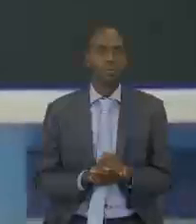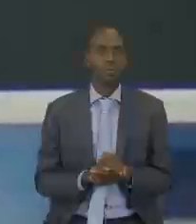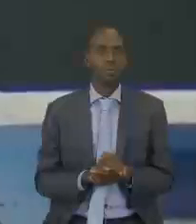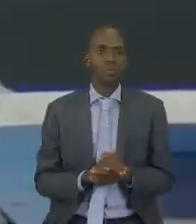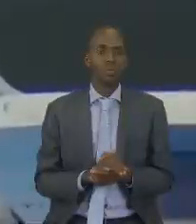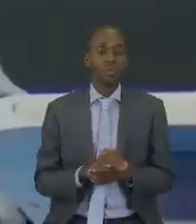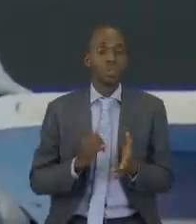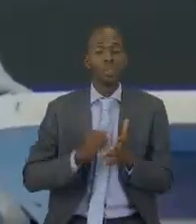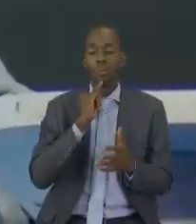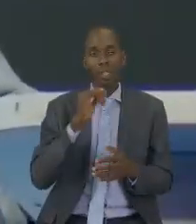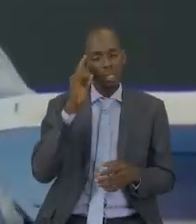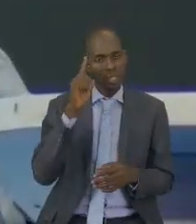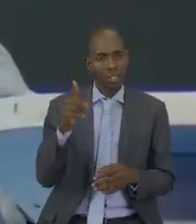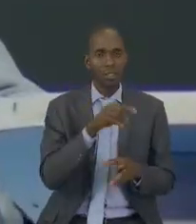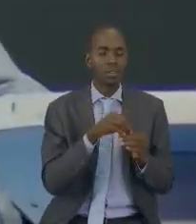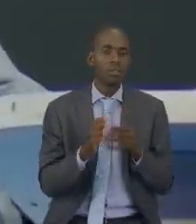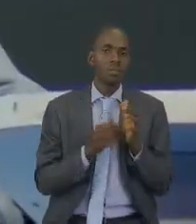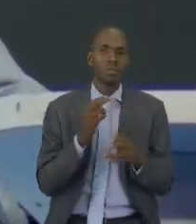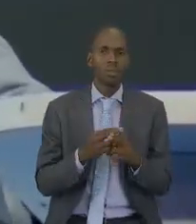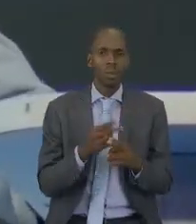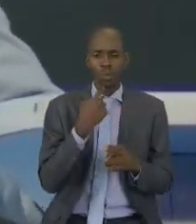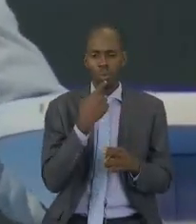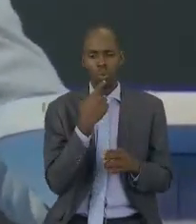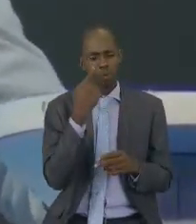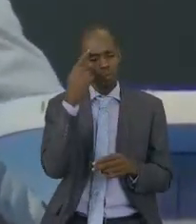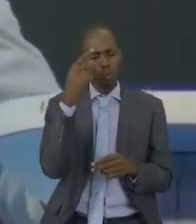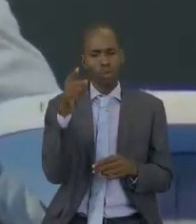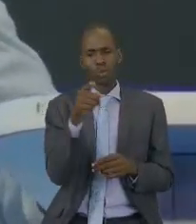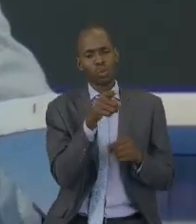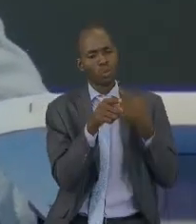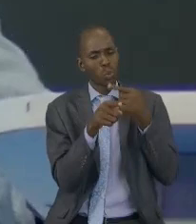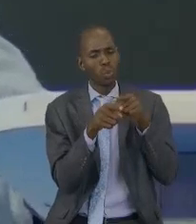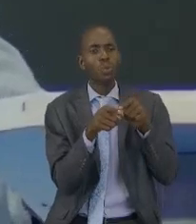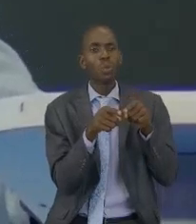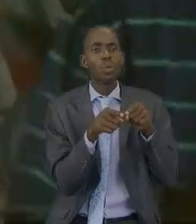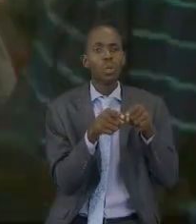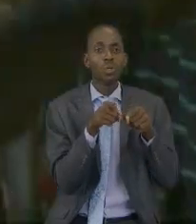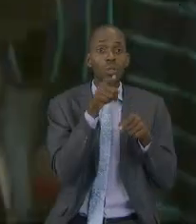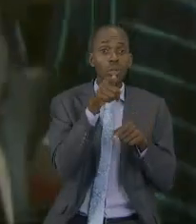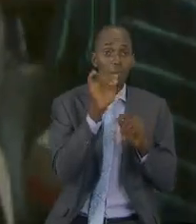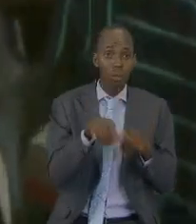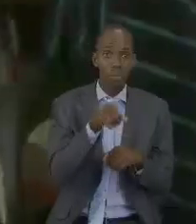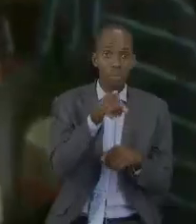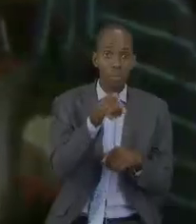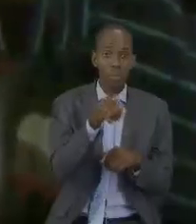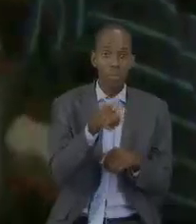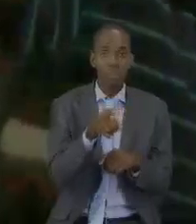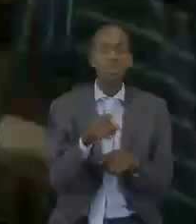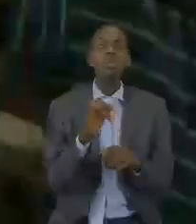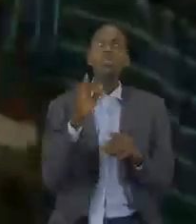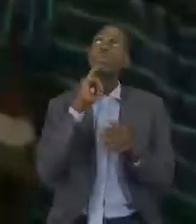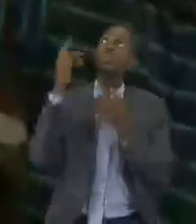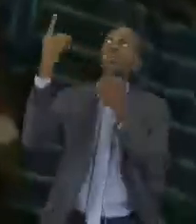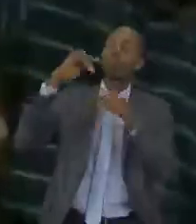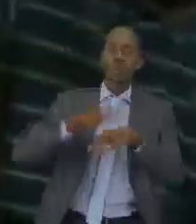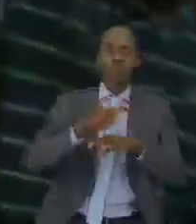It's for you. Who is that? Where is that person coming upon your life